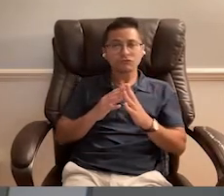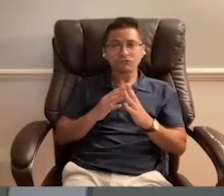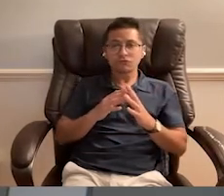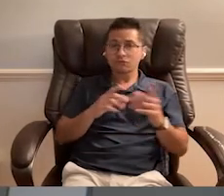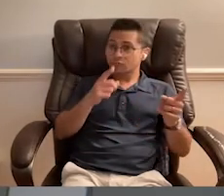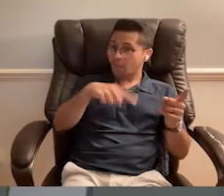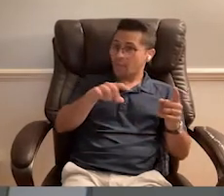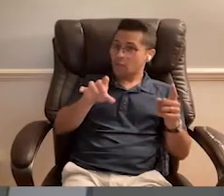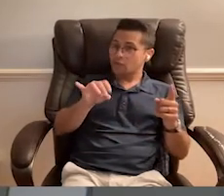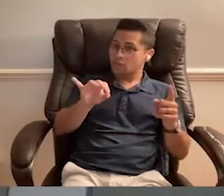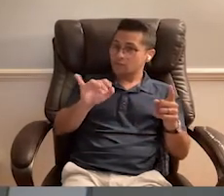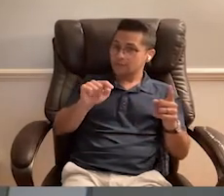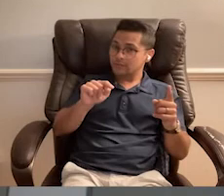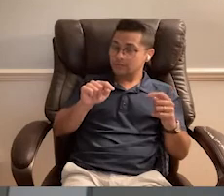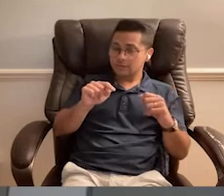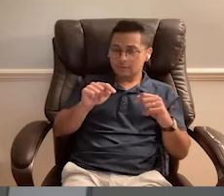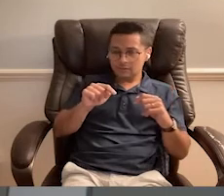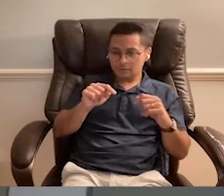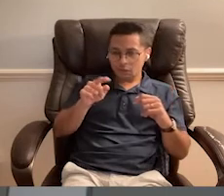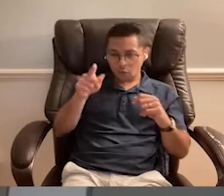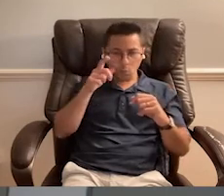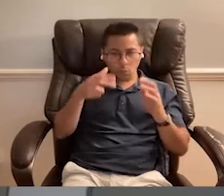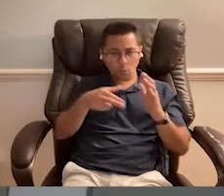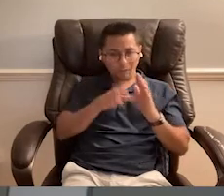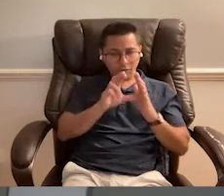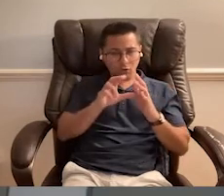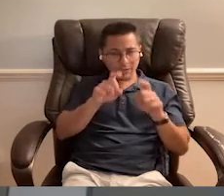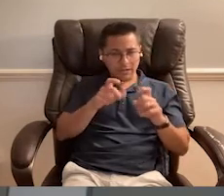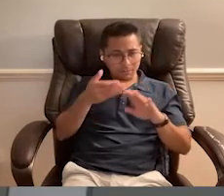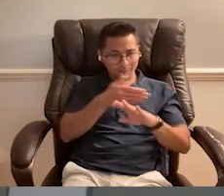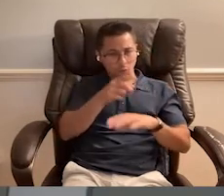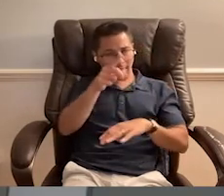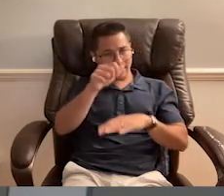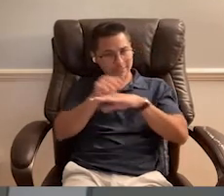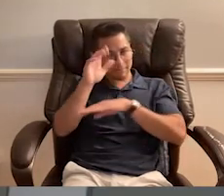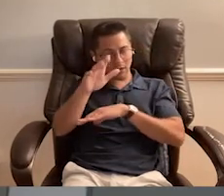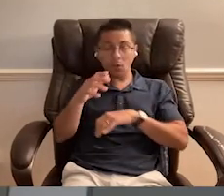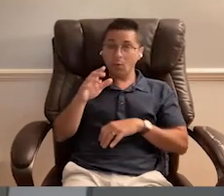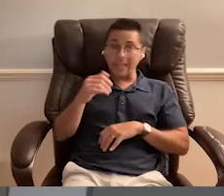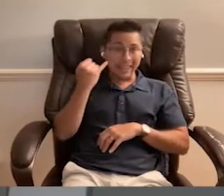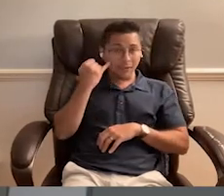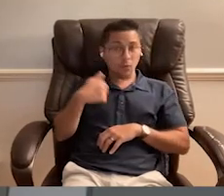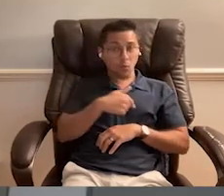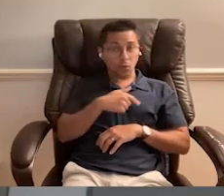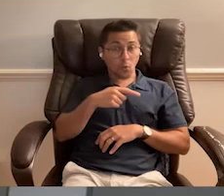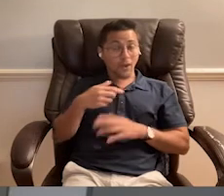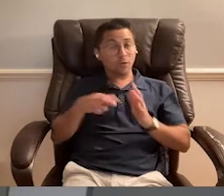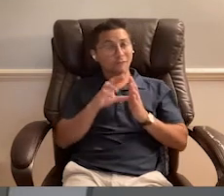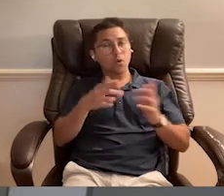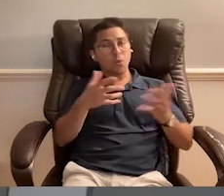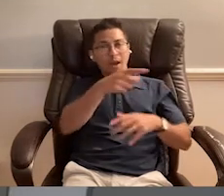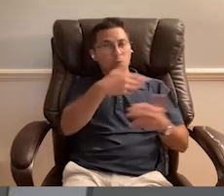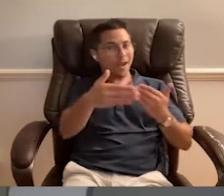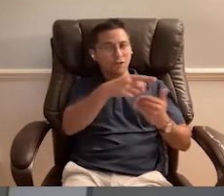licensed clinical psychologists. So they do it, and you're doing it privately. Are you going to be able to review the test before we submit the test? Well, that's the whole